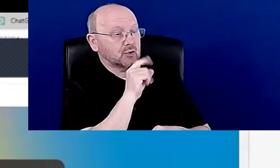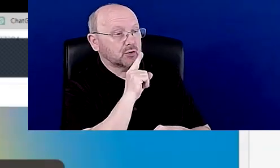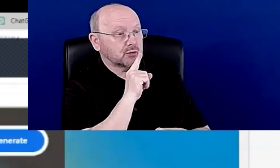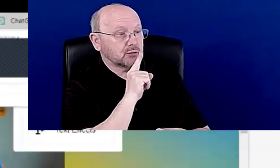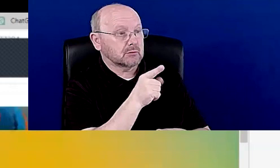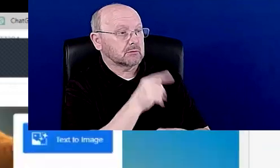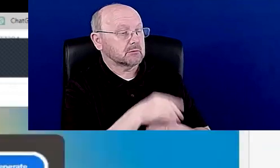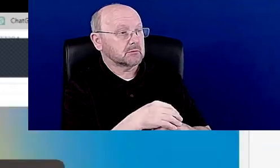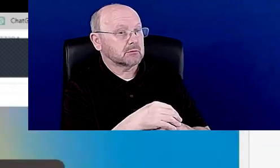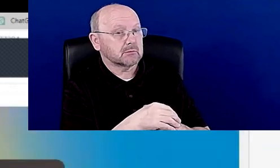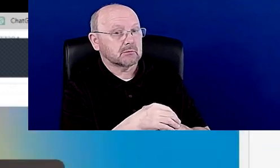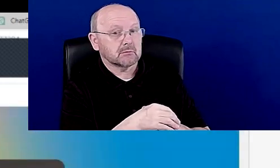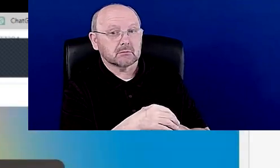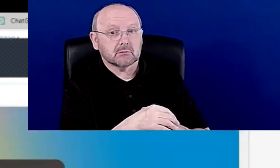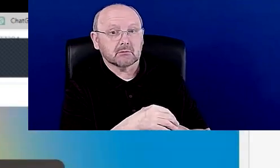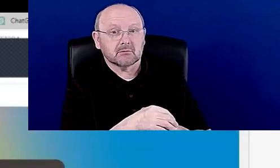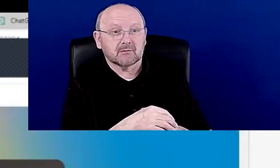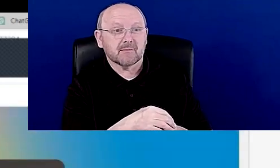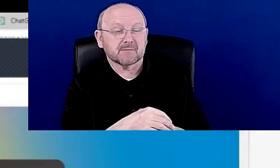been a Ford commercial.